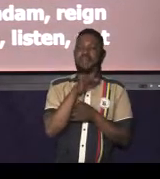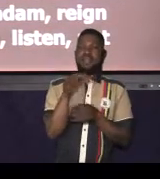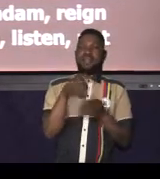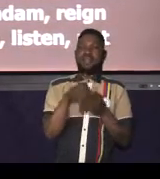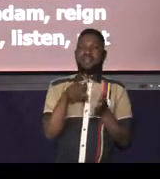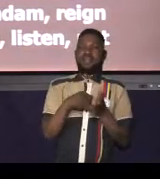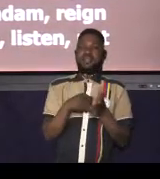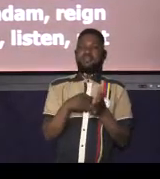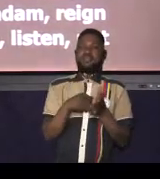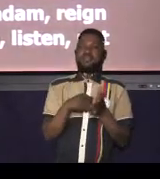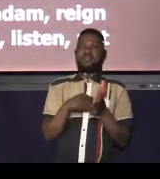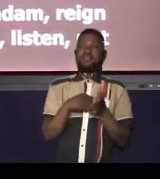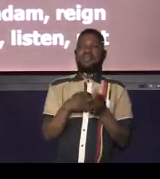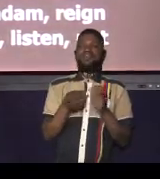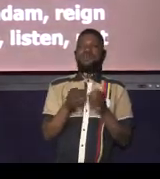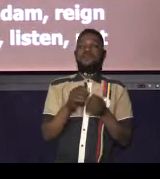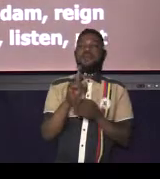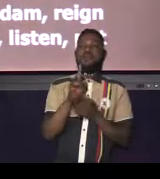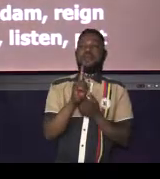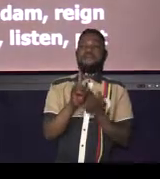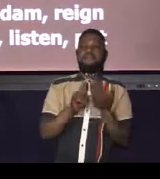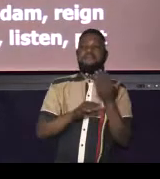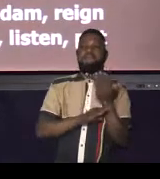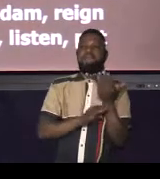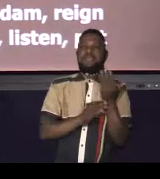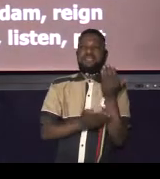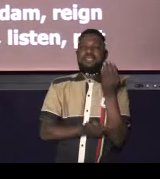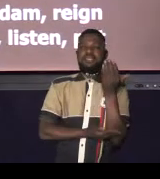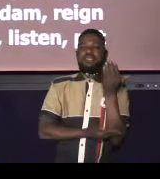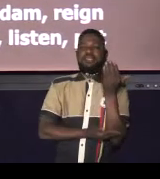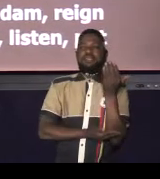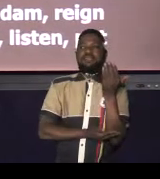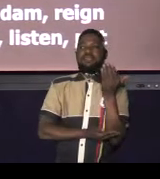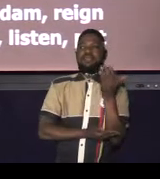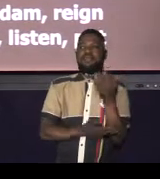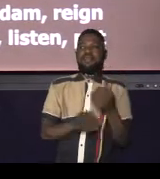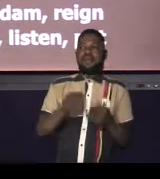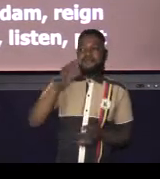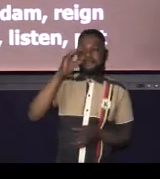silent letter in it. Number 1,